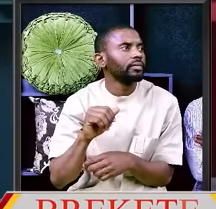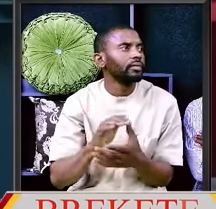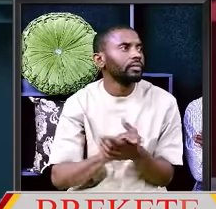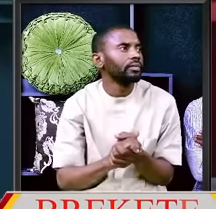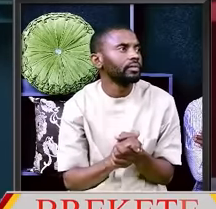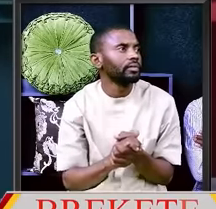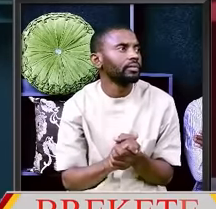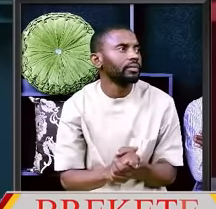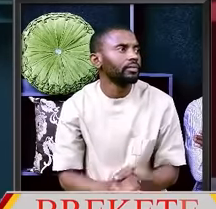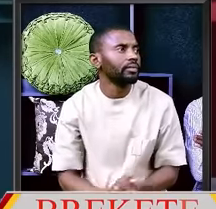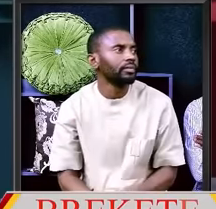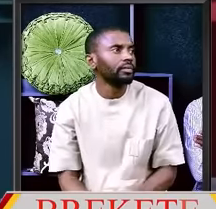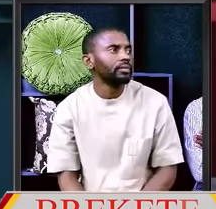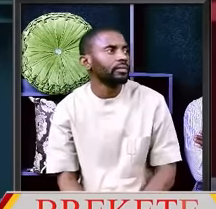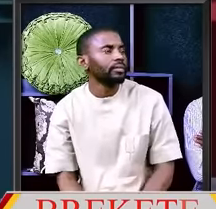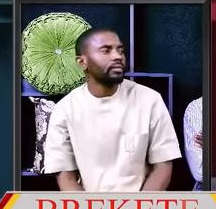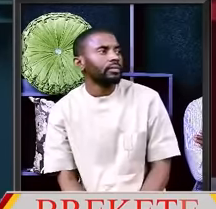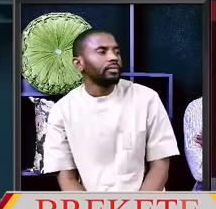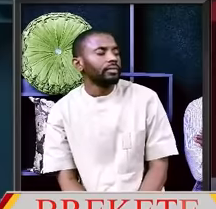sir.